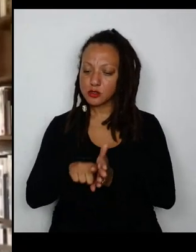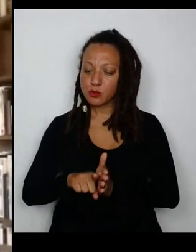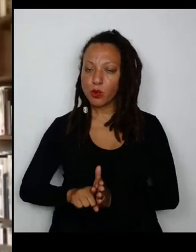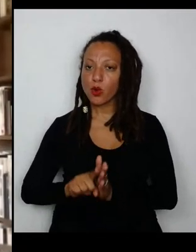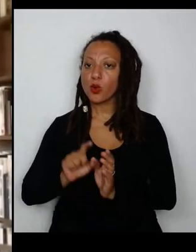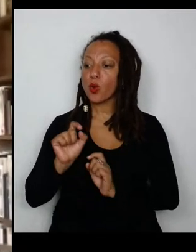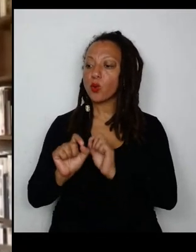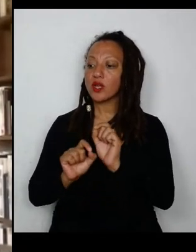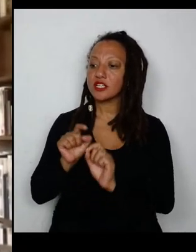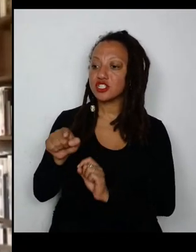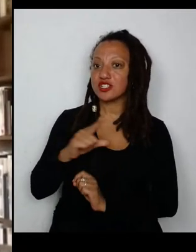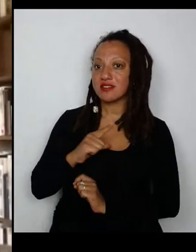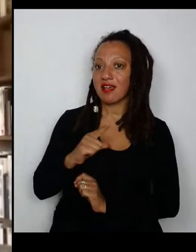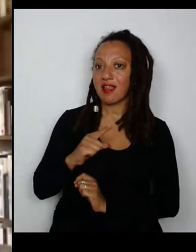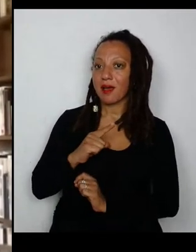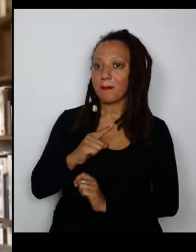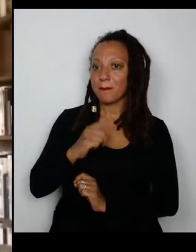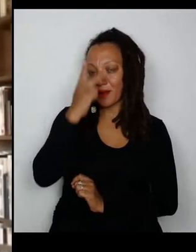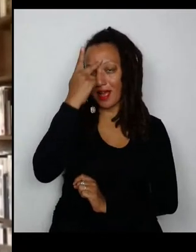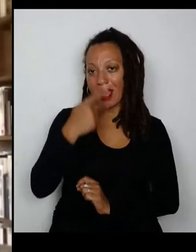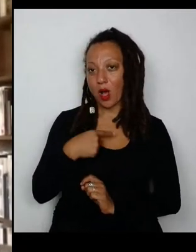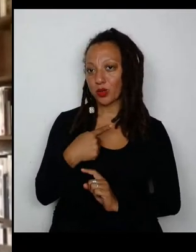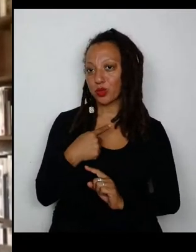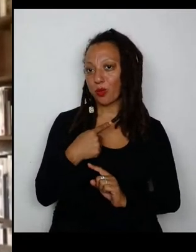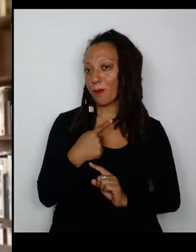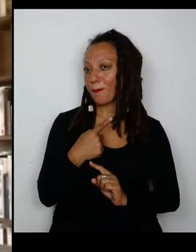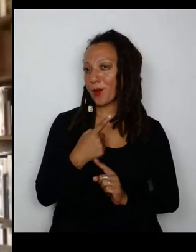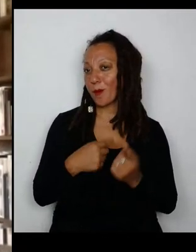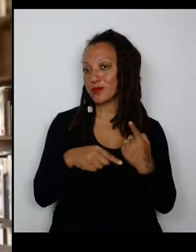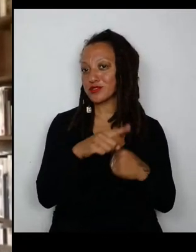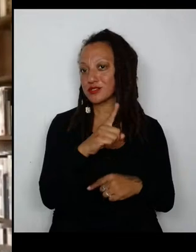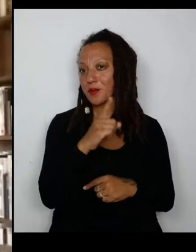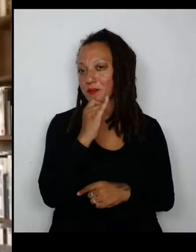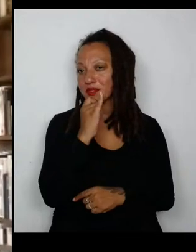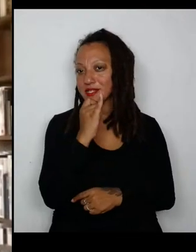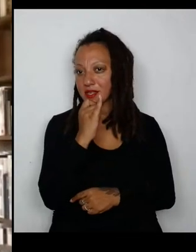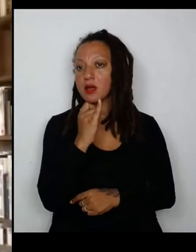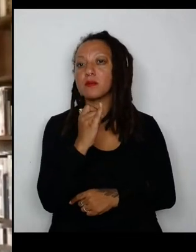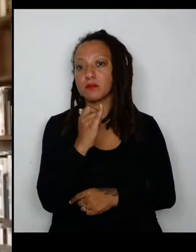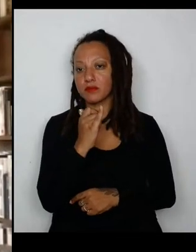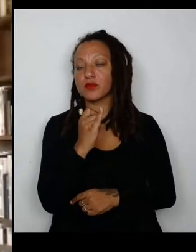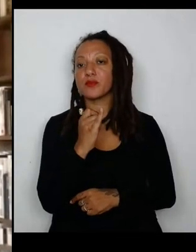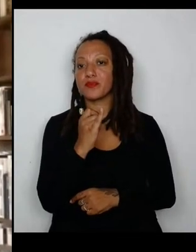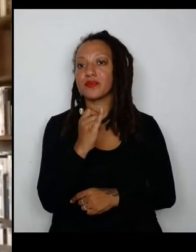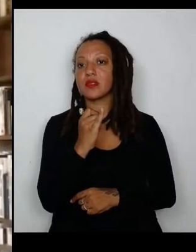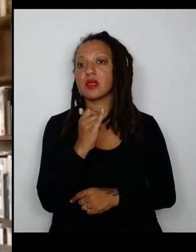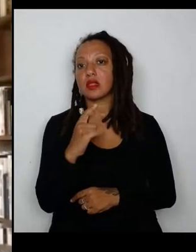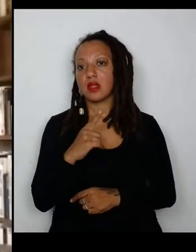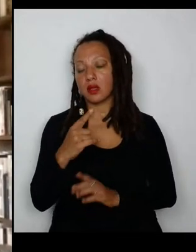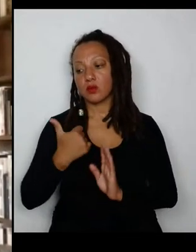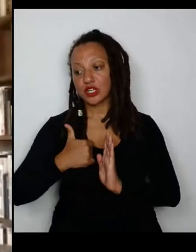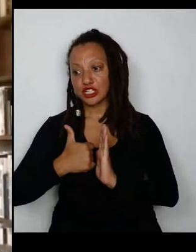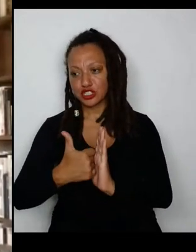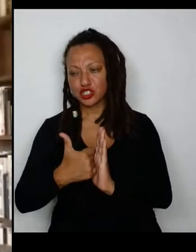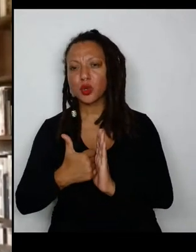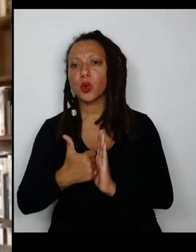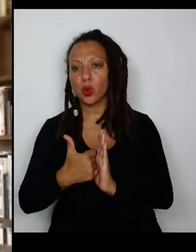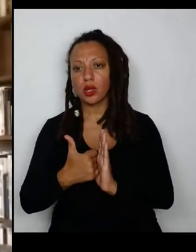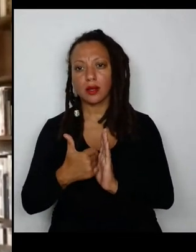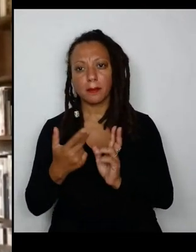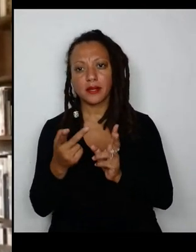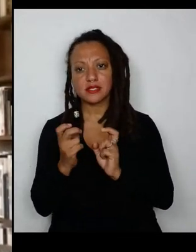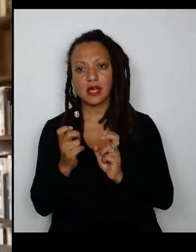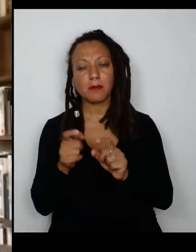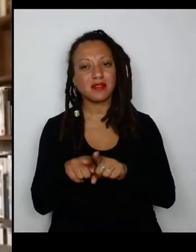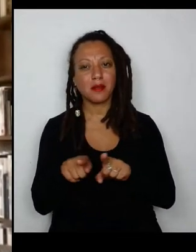that and condemned him for it as well as others who would repeat the idea of of of the